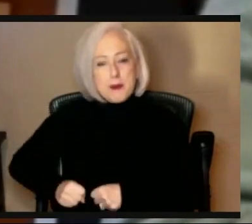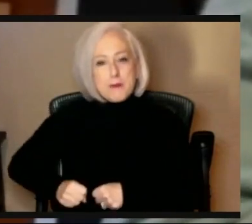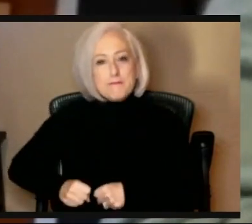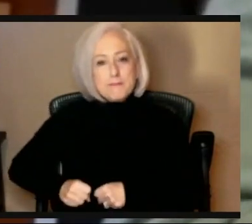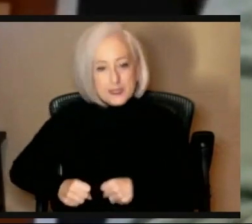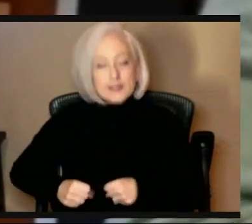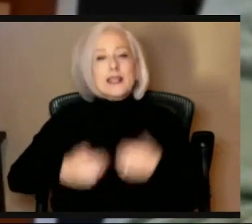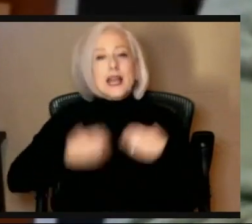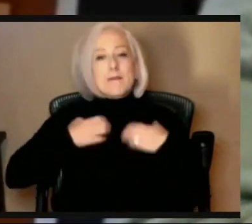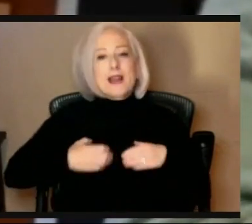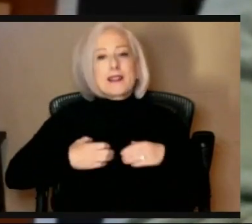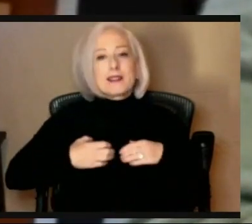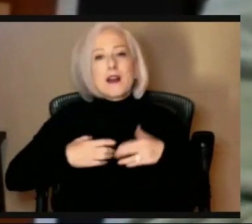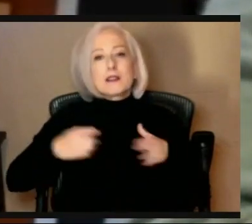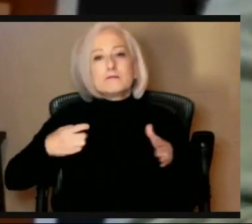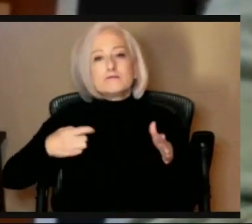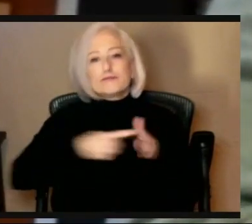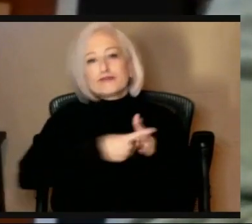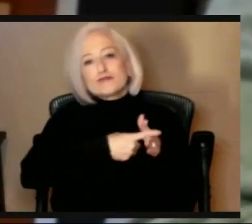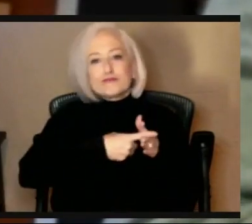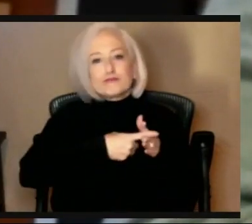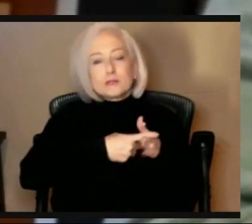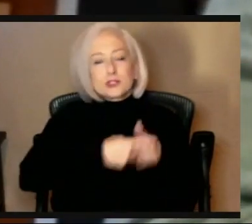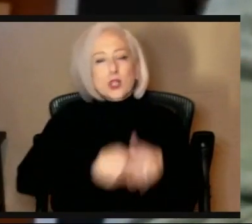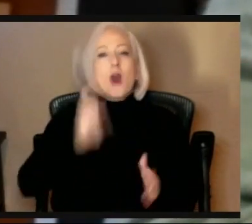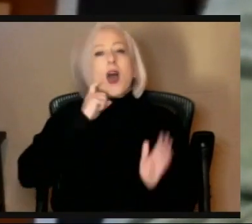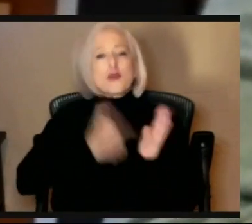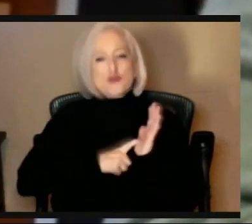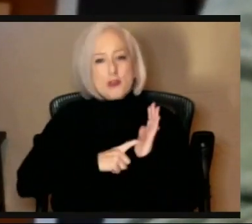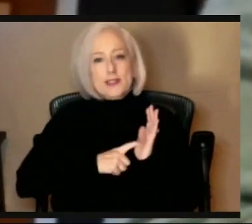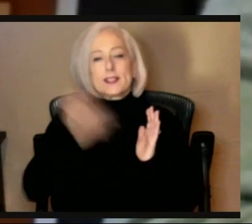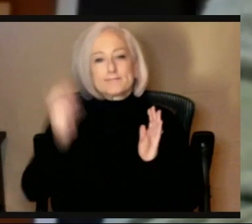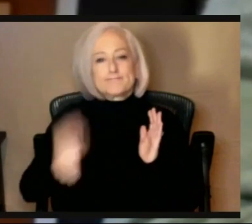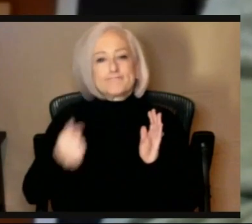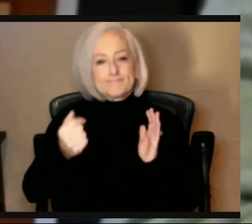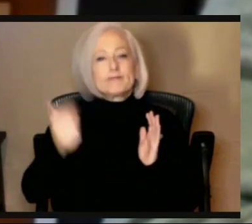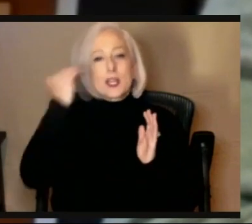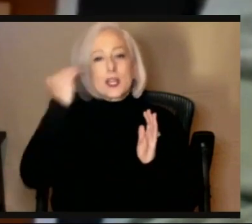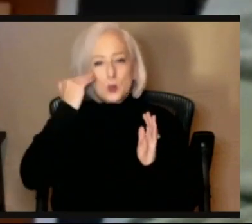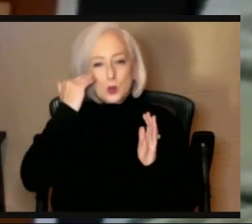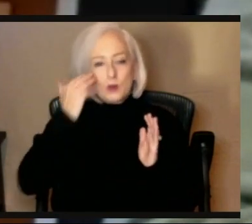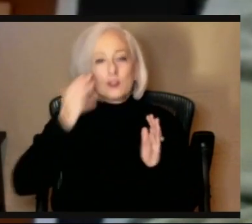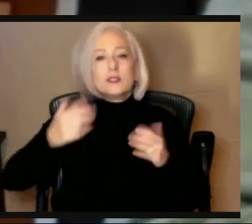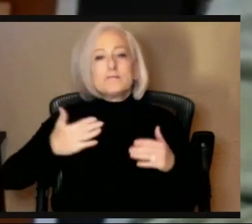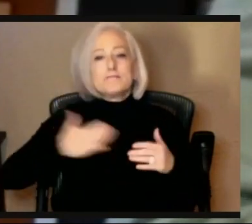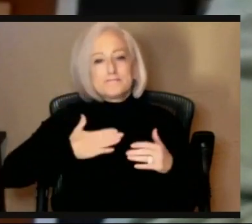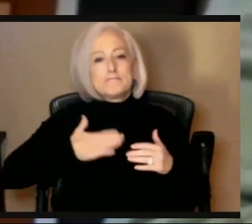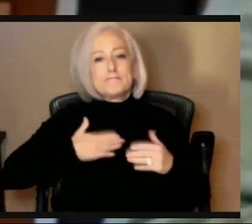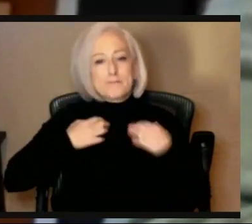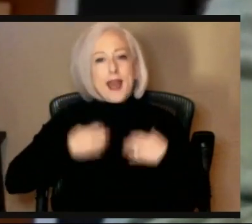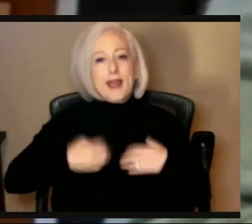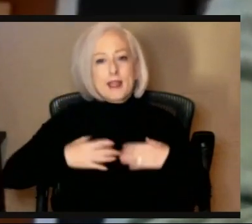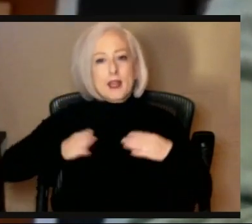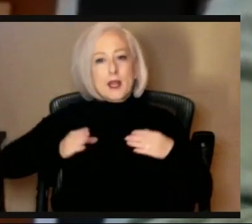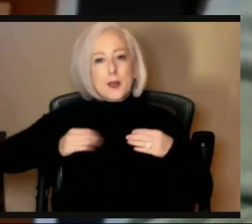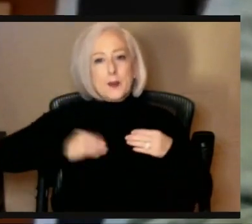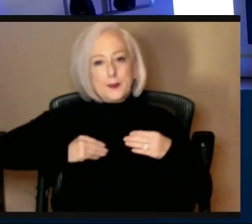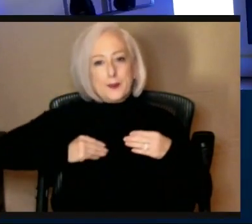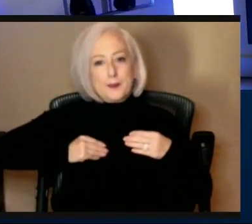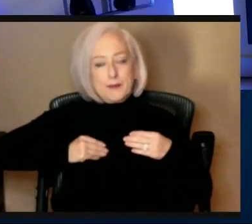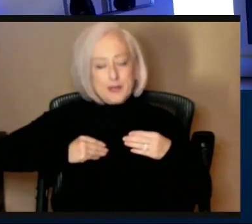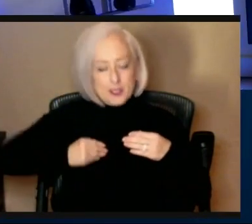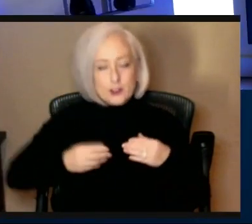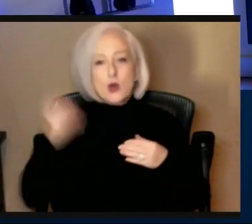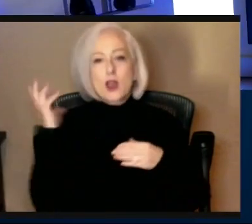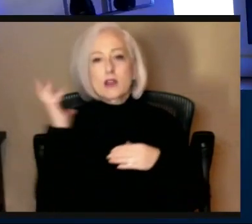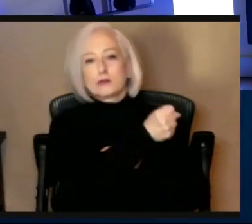then. So I recognized right away what it was. I knew that it was a collapsed lung and got to the hospital right away. Brian